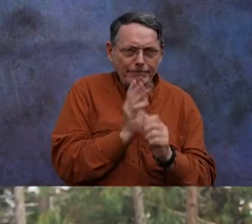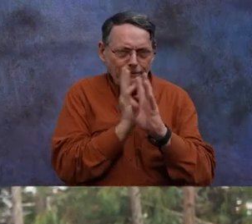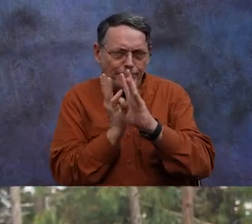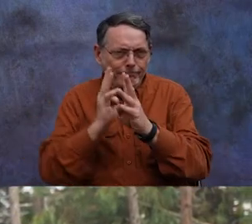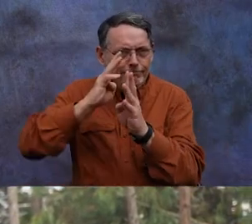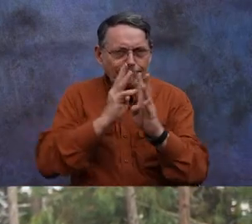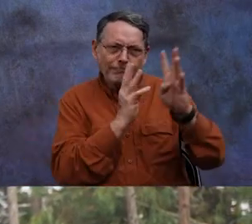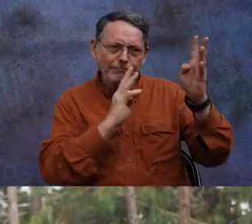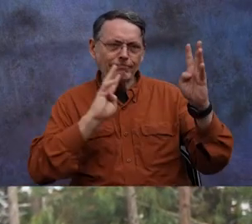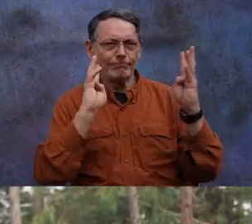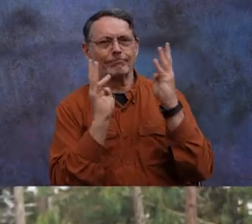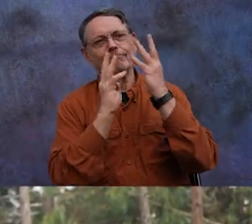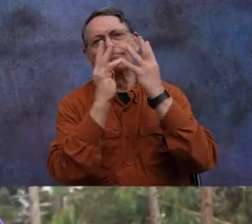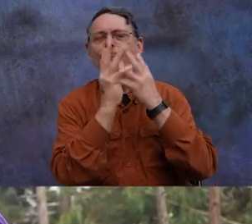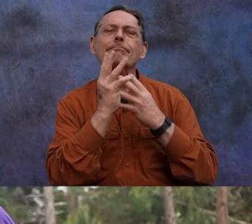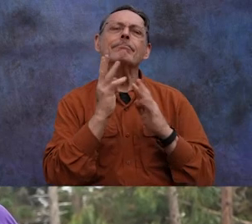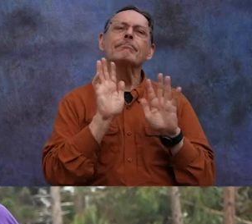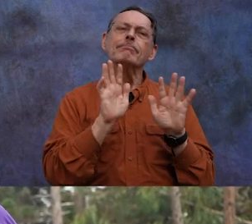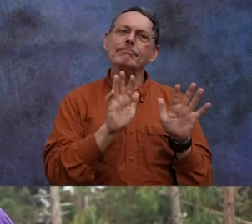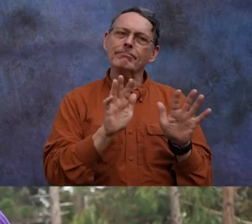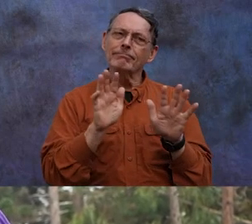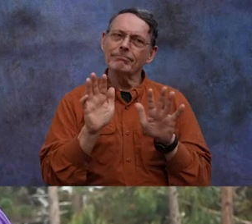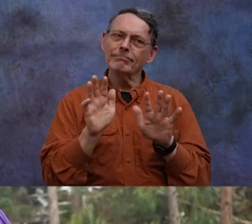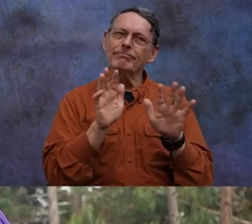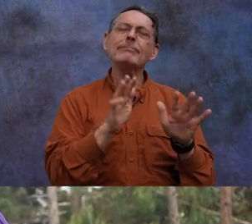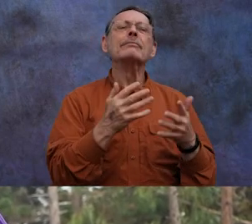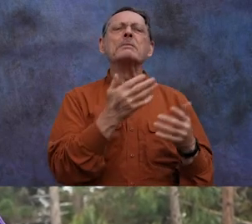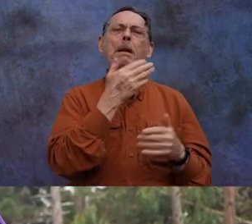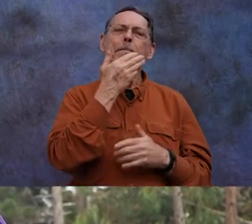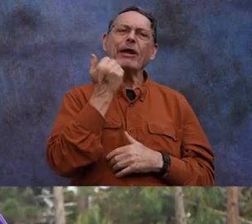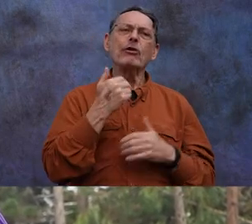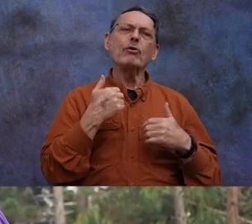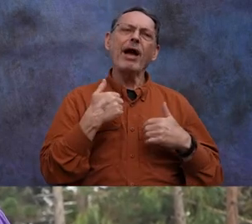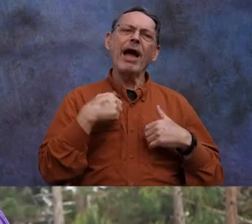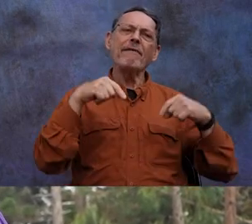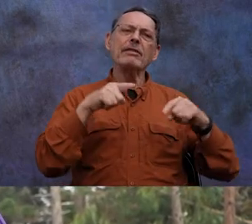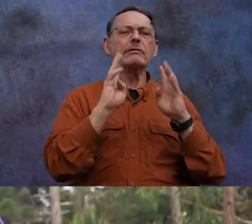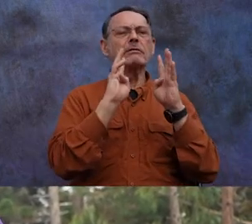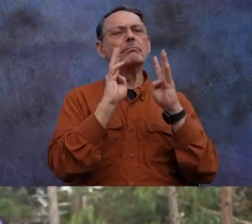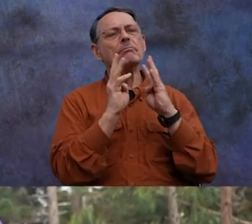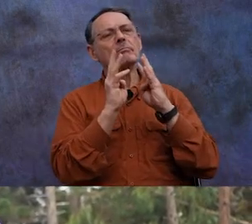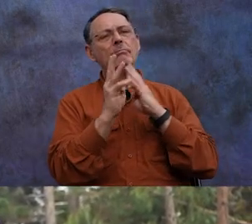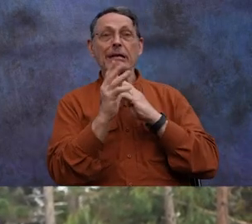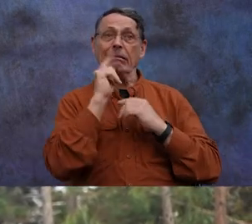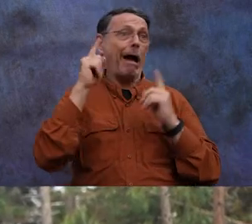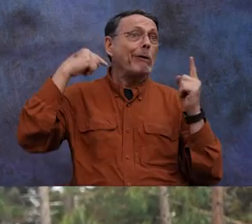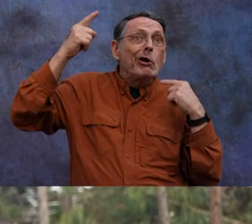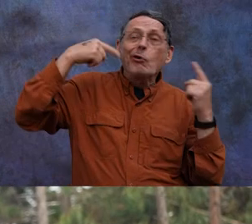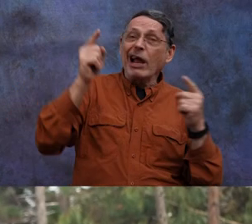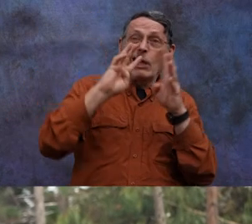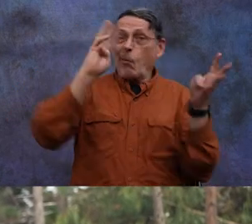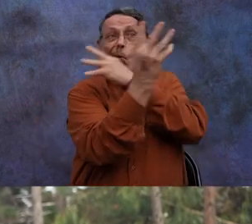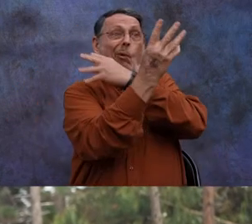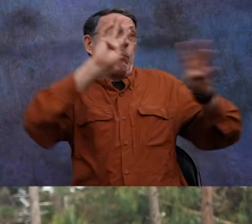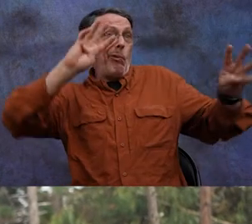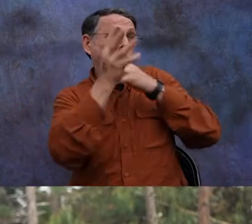we want to try to keep it rather stately and meditative as opposed to like a wild, like